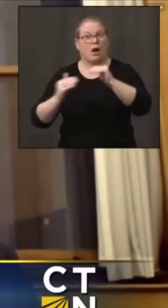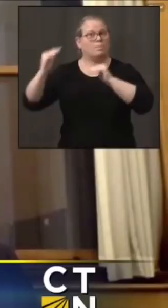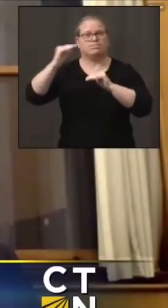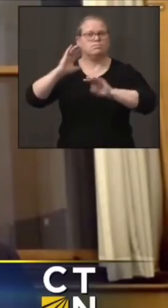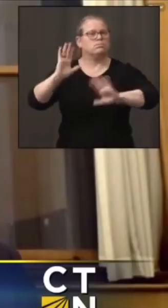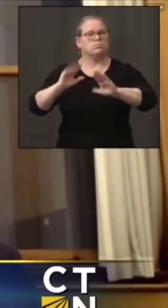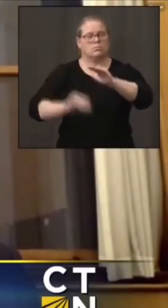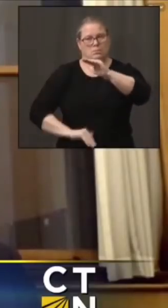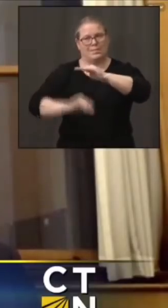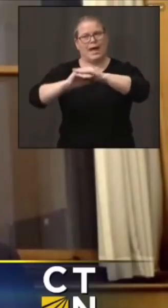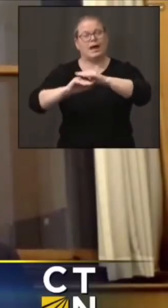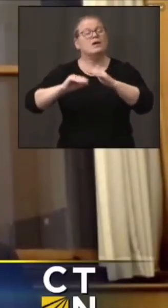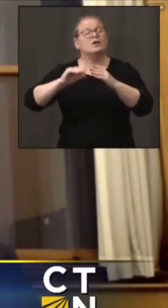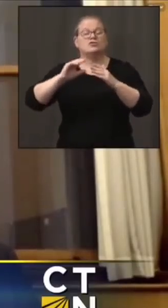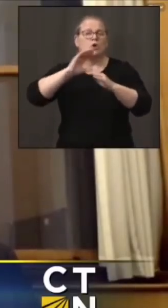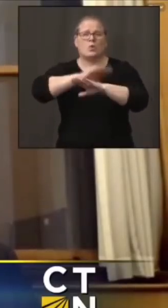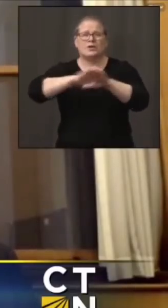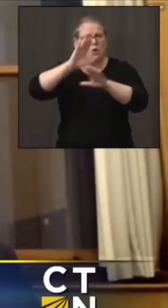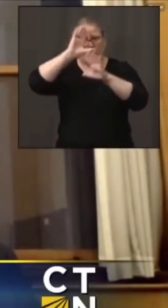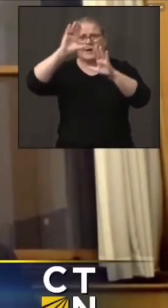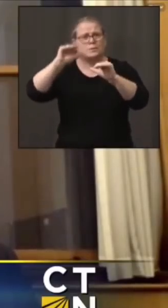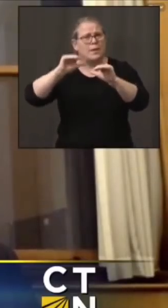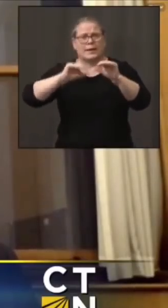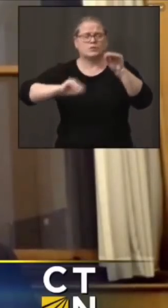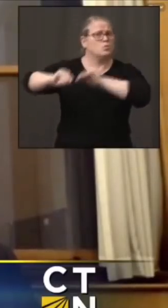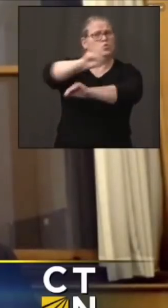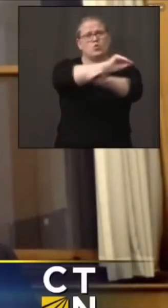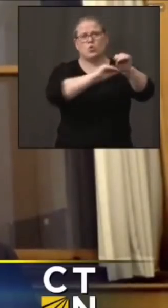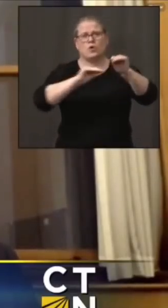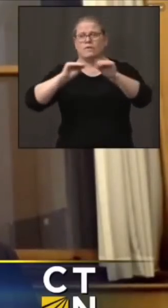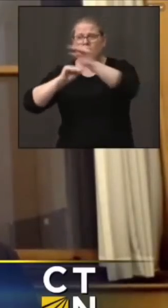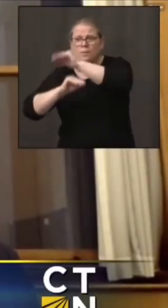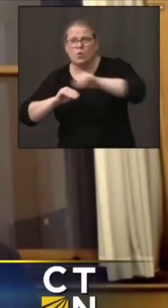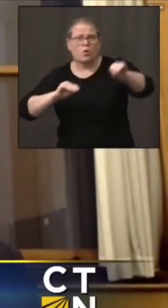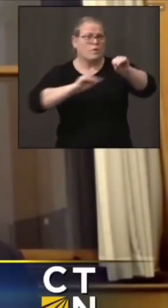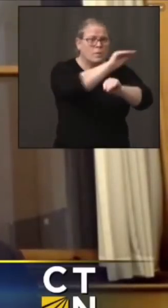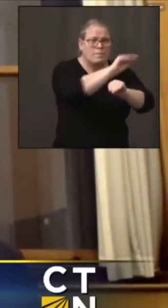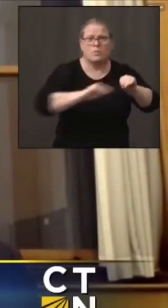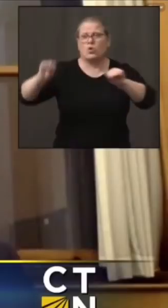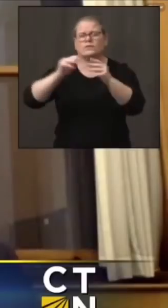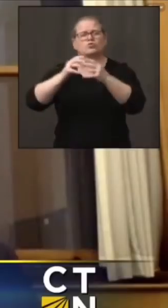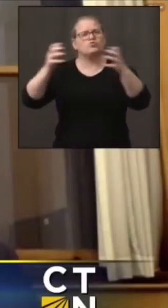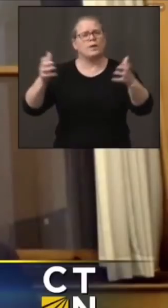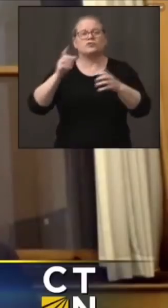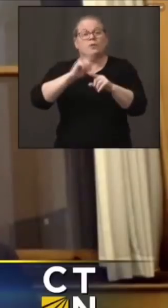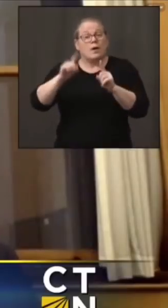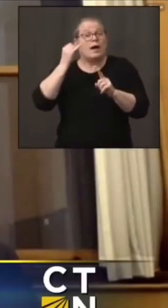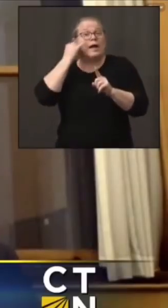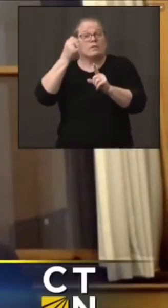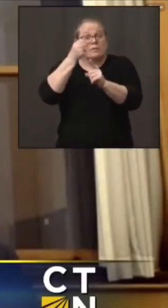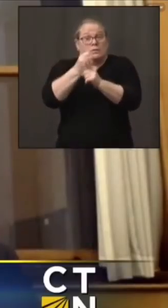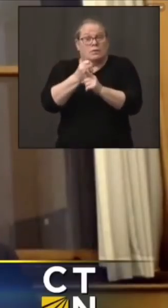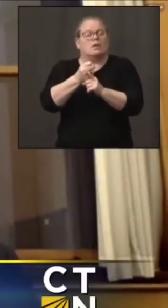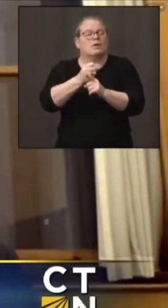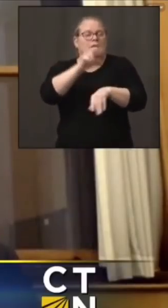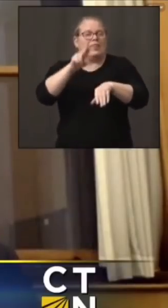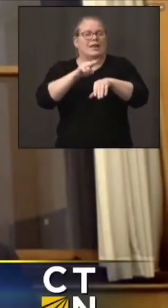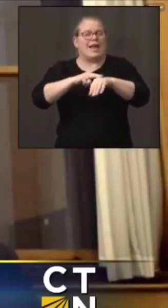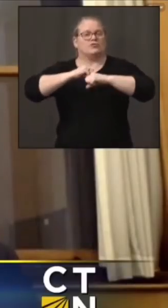vaccine around within the state too much. But if we do, we have the National Guard is always on call, as they have been throughout this crisis, to step in and help in any way